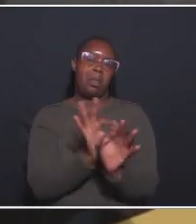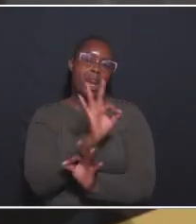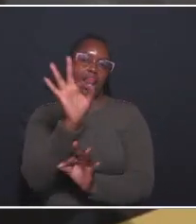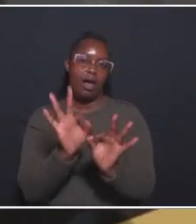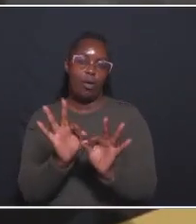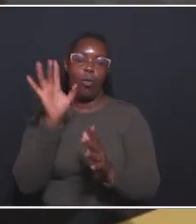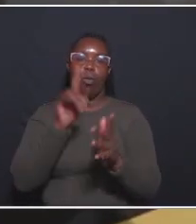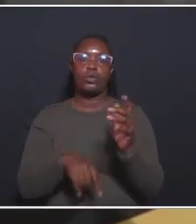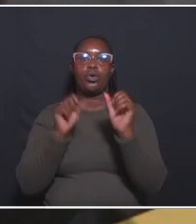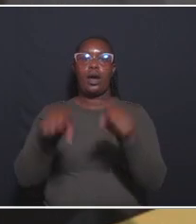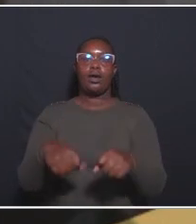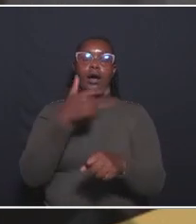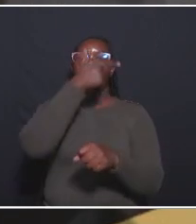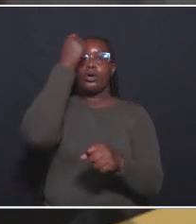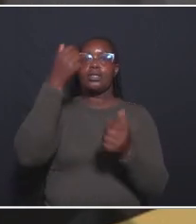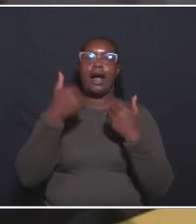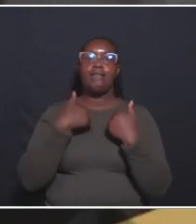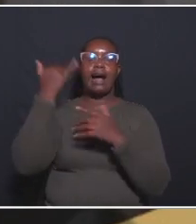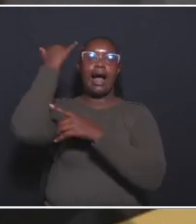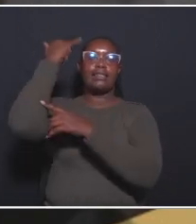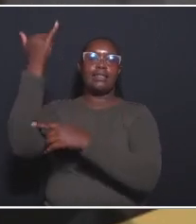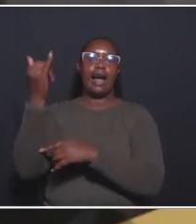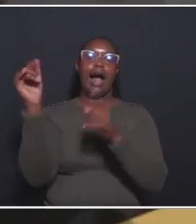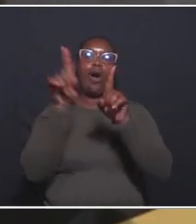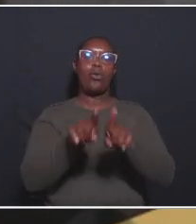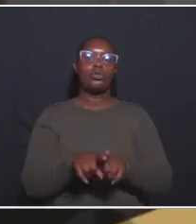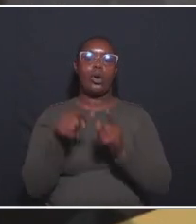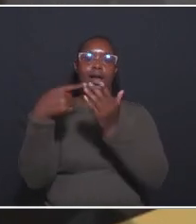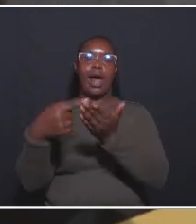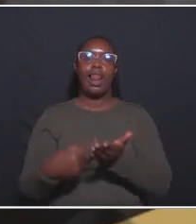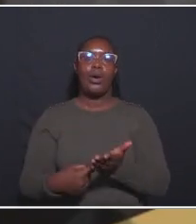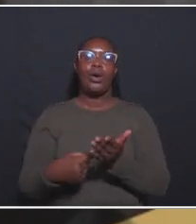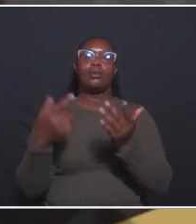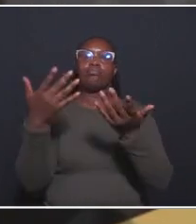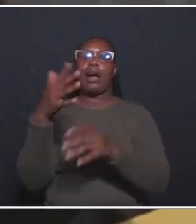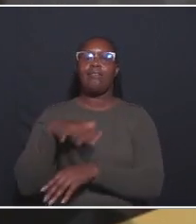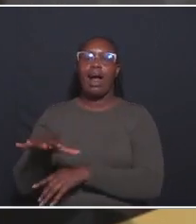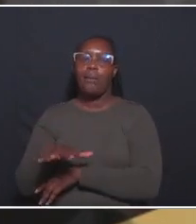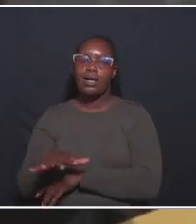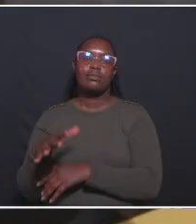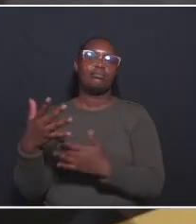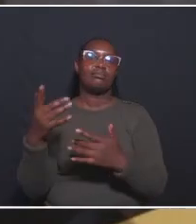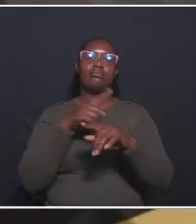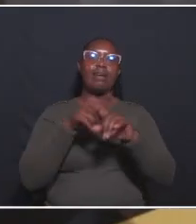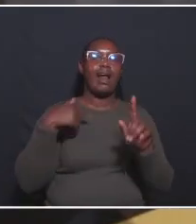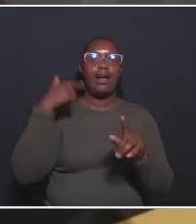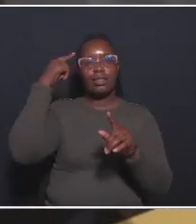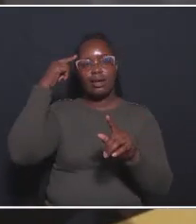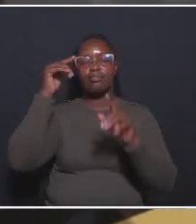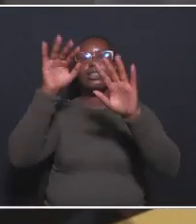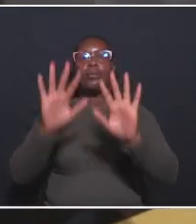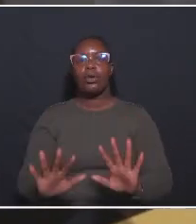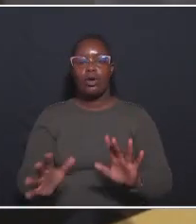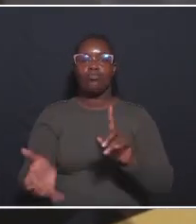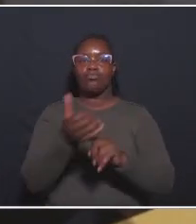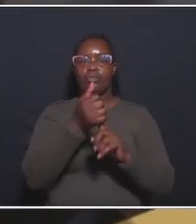dialogue, it gives you context, it gives you environment. But I think it's also important to get some of this from